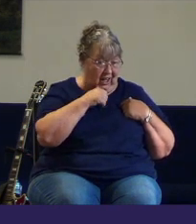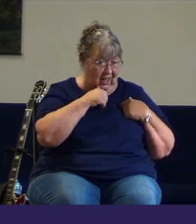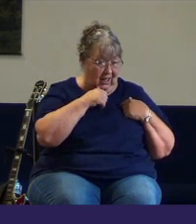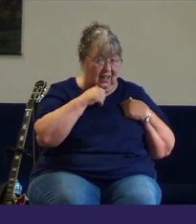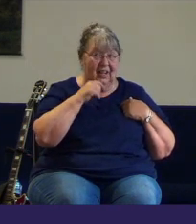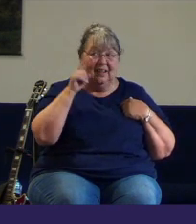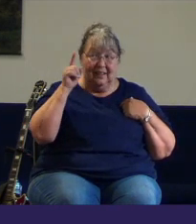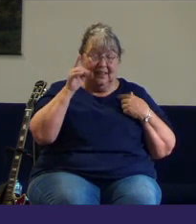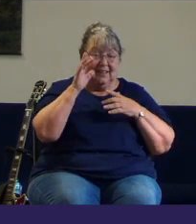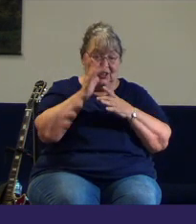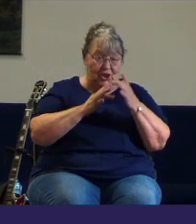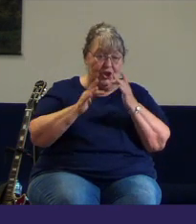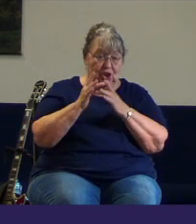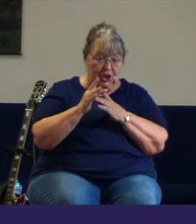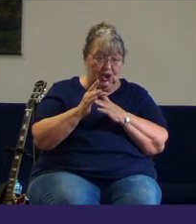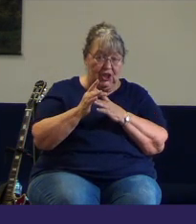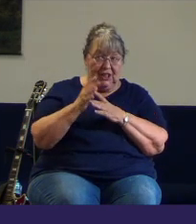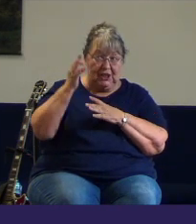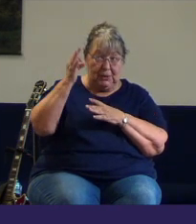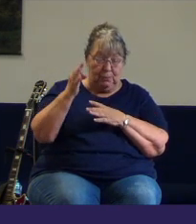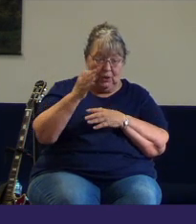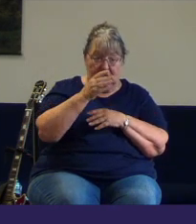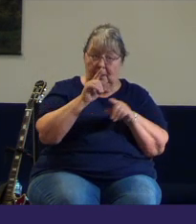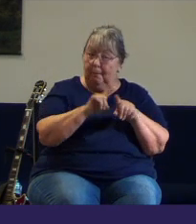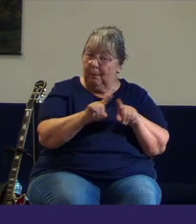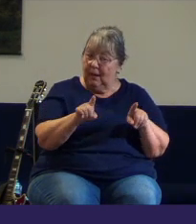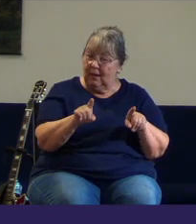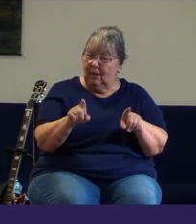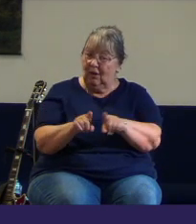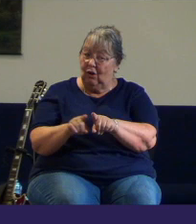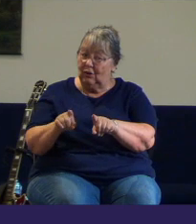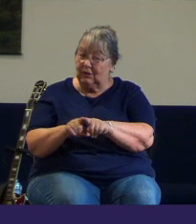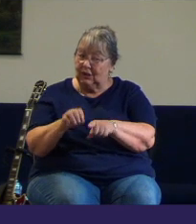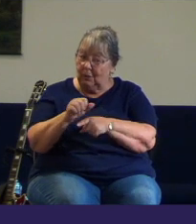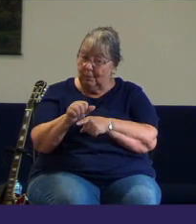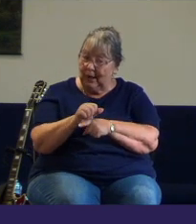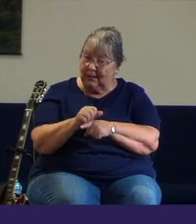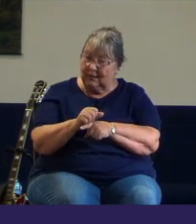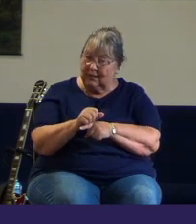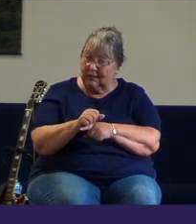also practiced, and those two go together. And when we